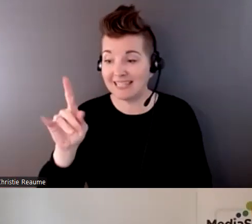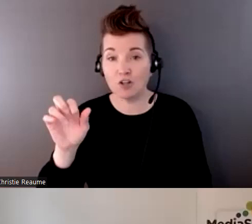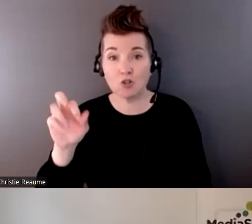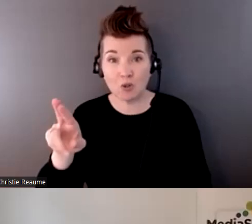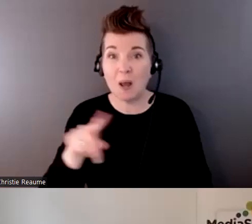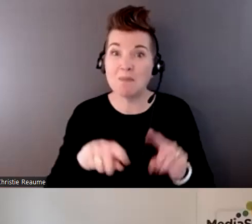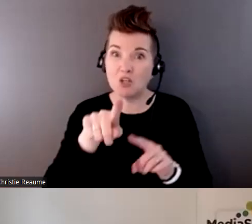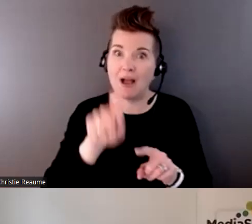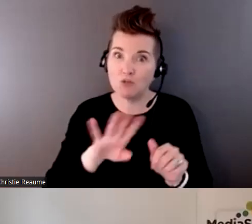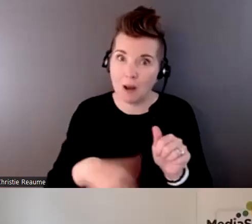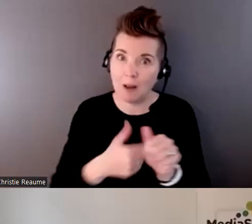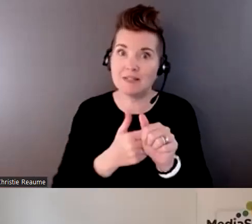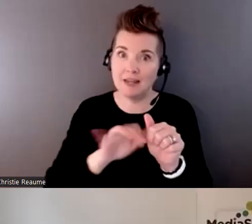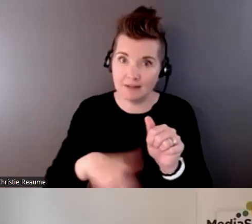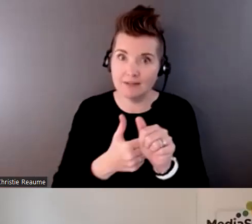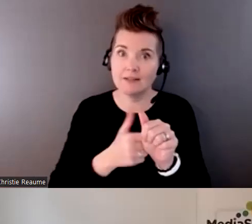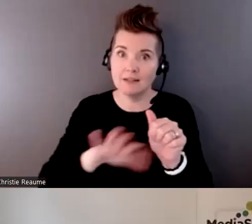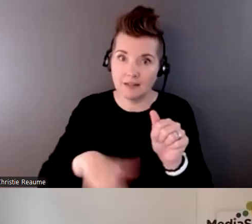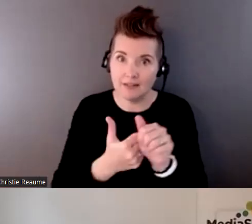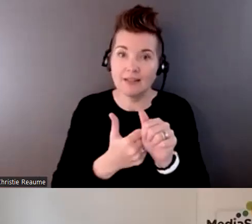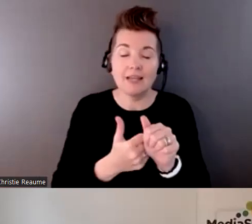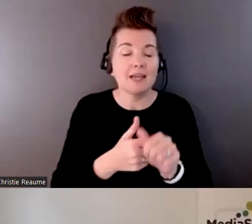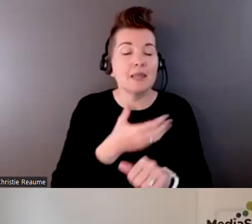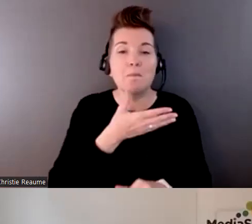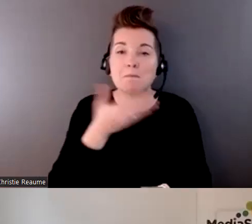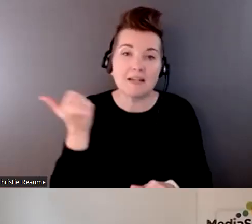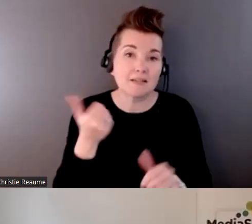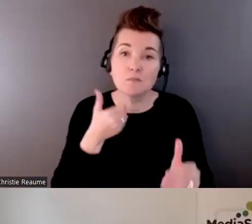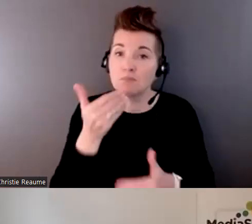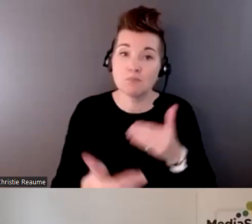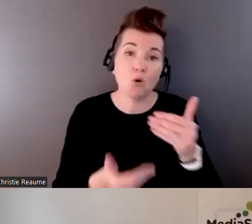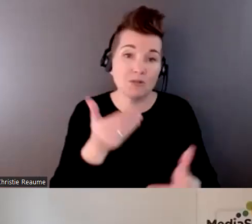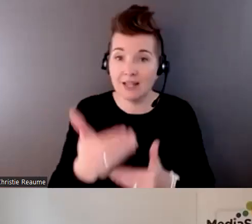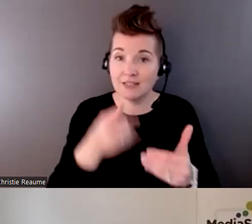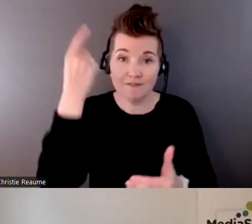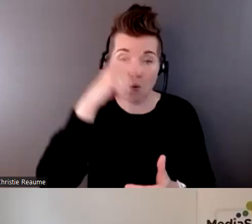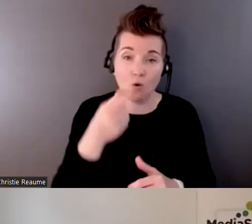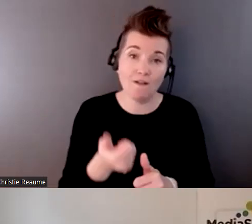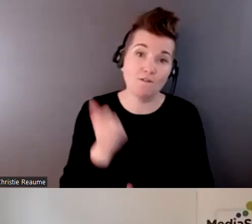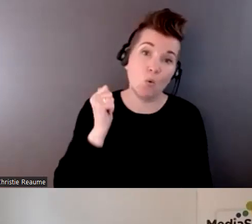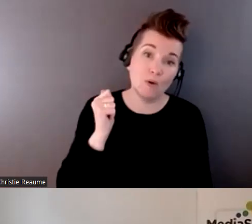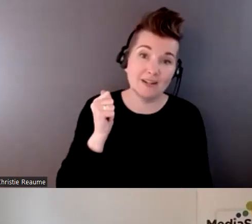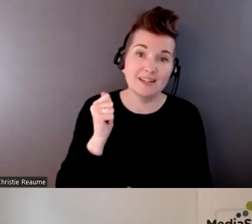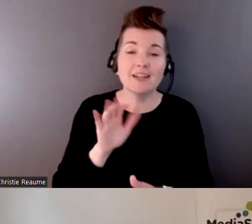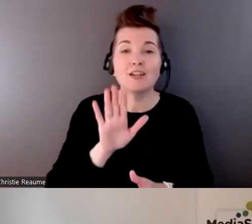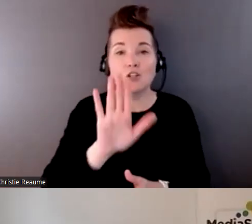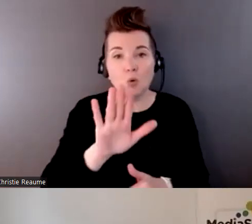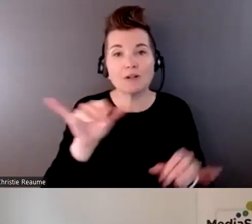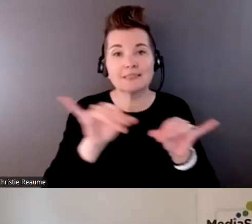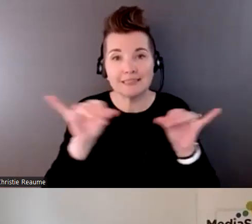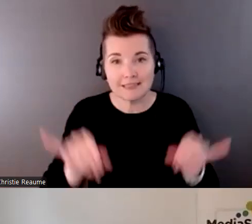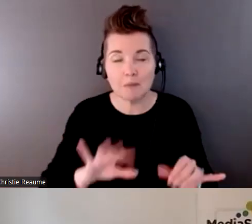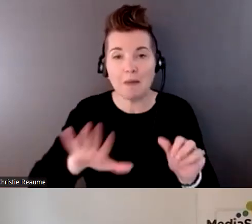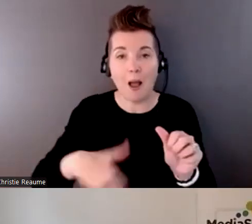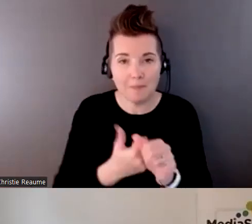update it and the best practice really to avoid getting hit with malware is just you know update and Patch your systems and back